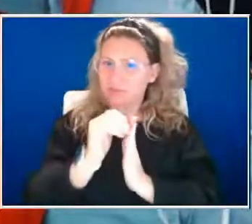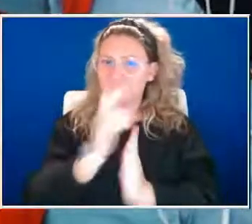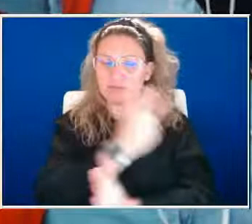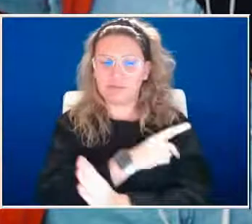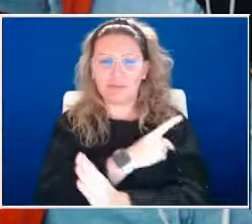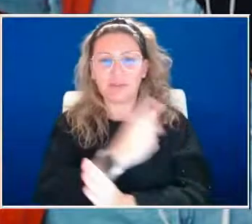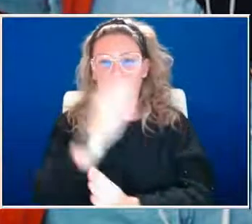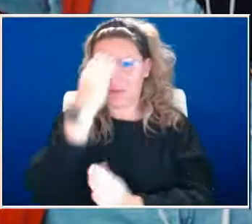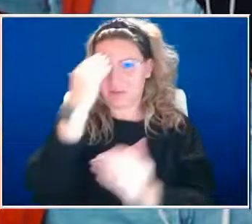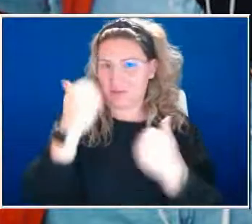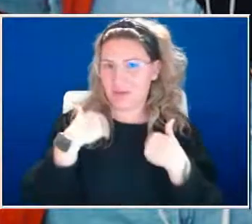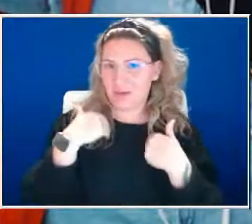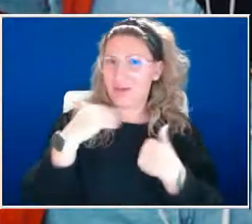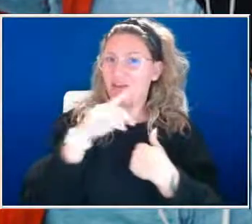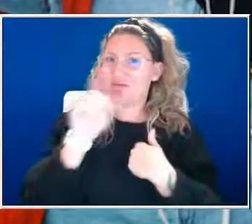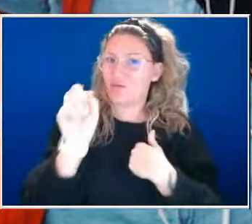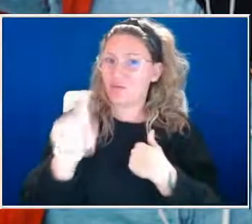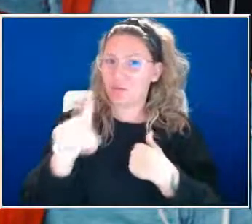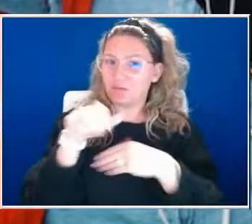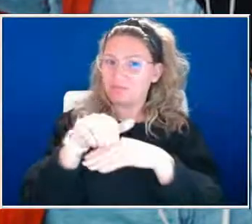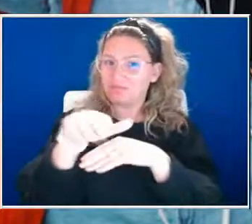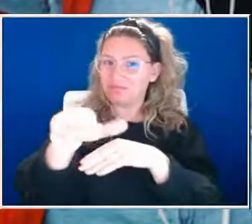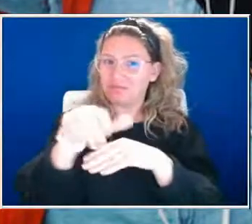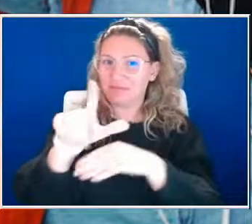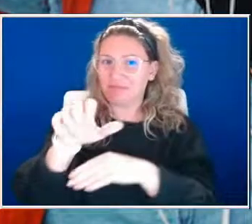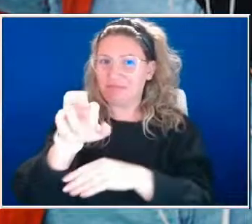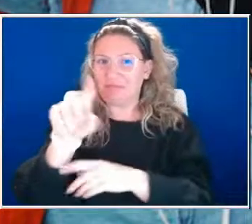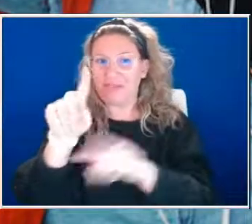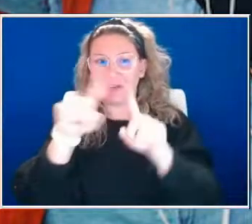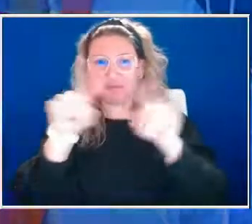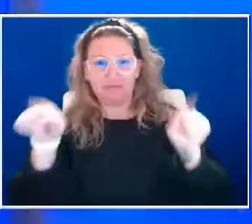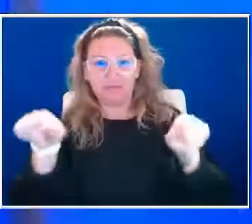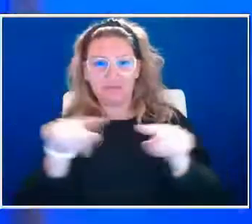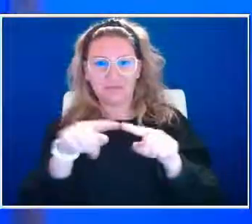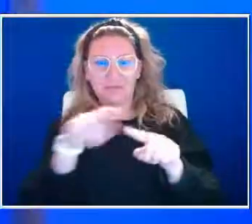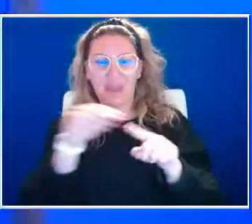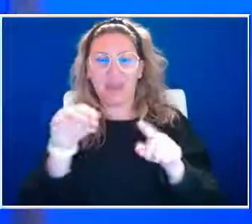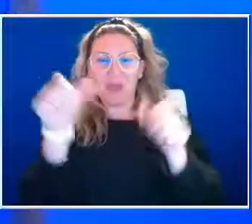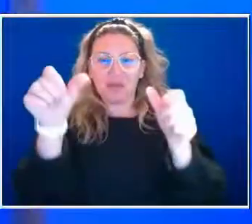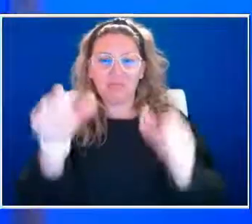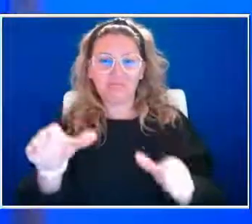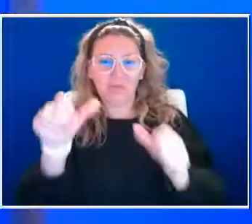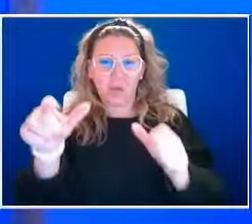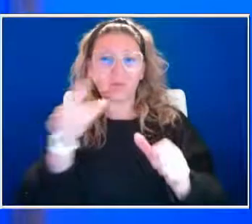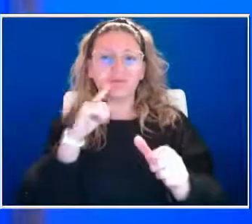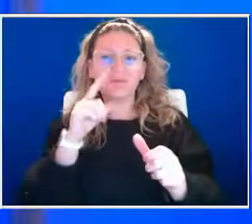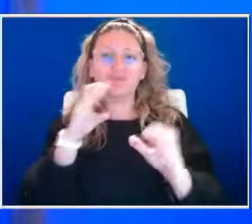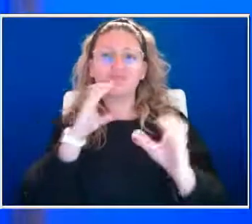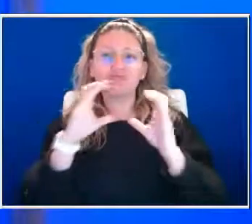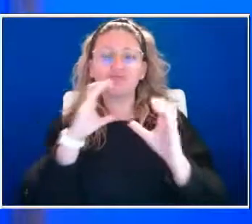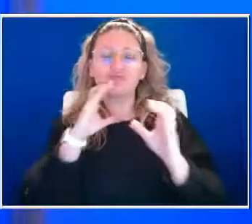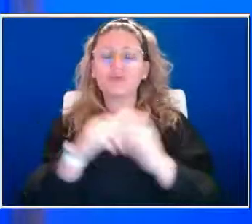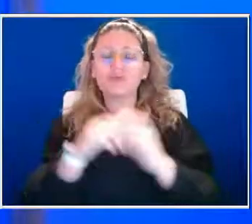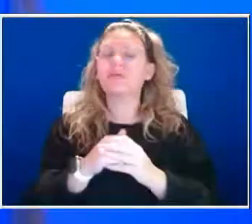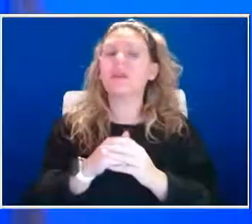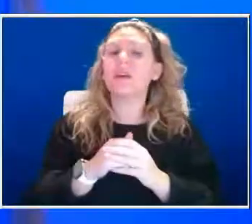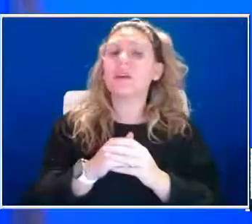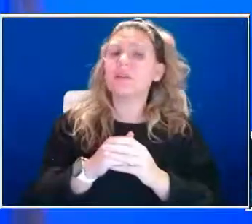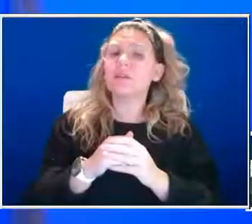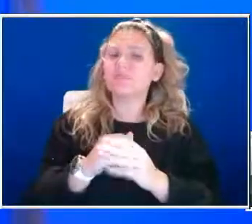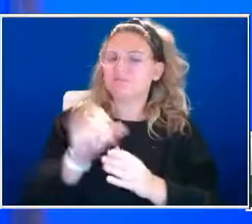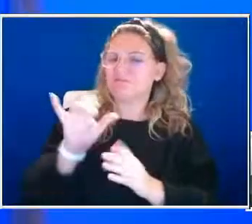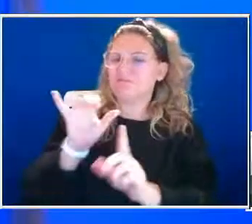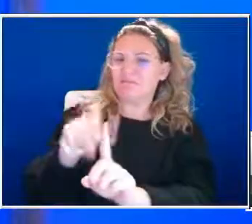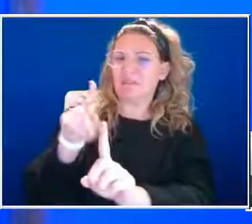the links right here on your screen, or you can place them in the chat thread below. We'll get to those in just a bit. Lymphedema is a common side effect